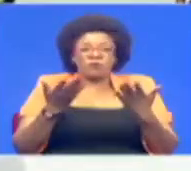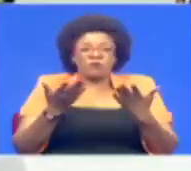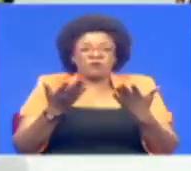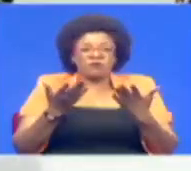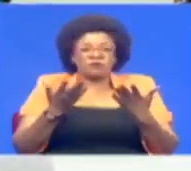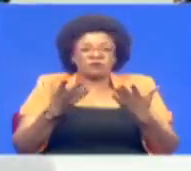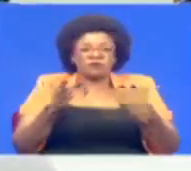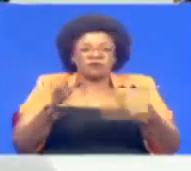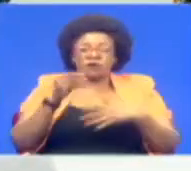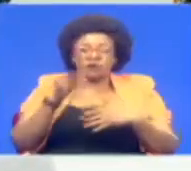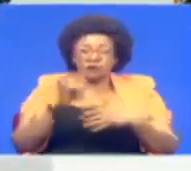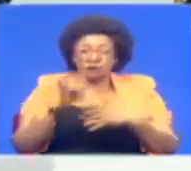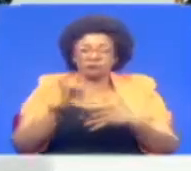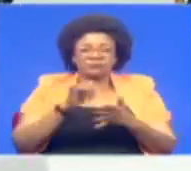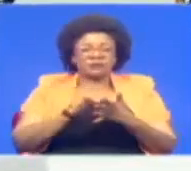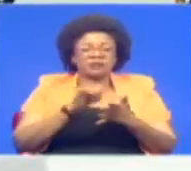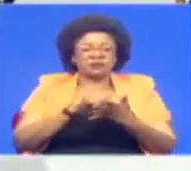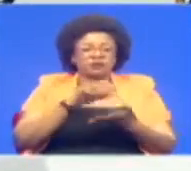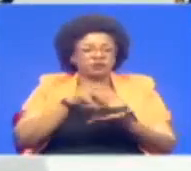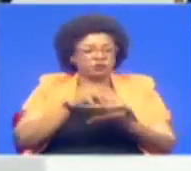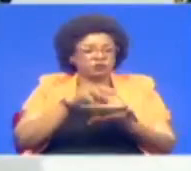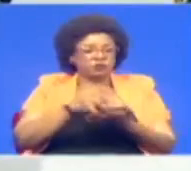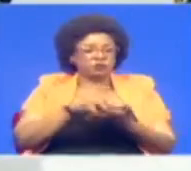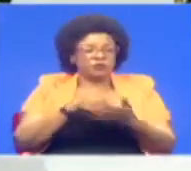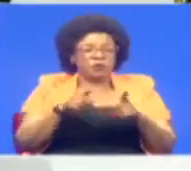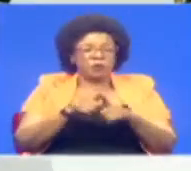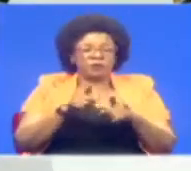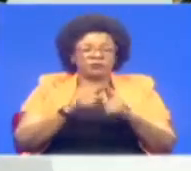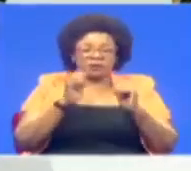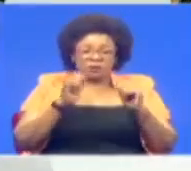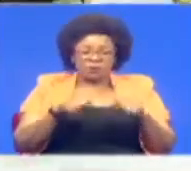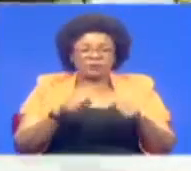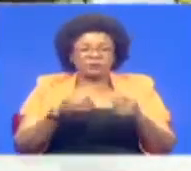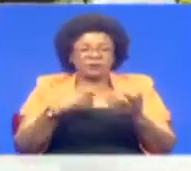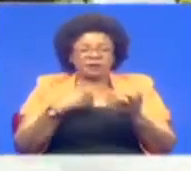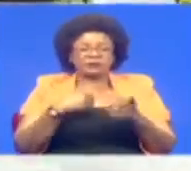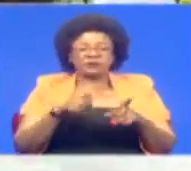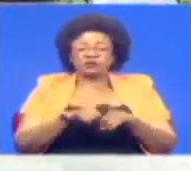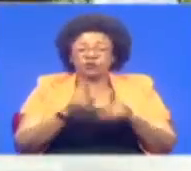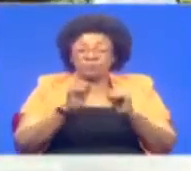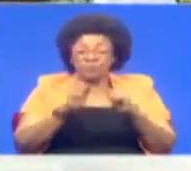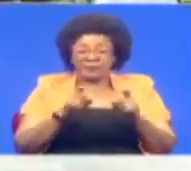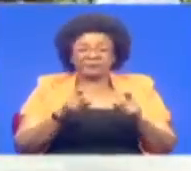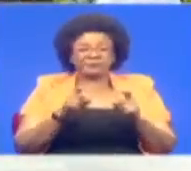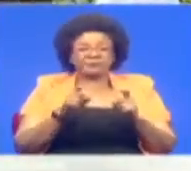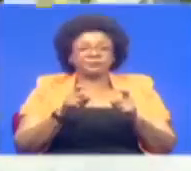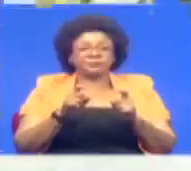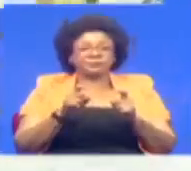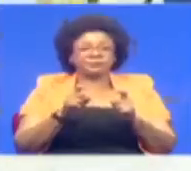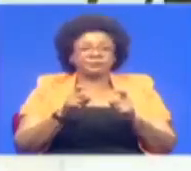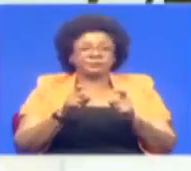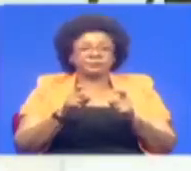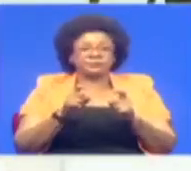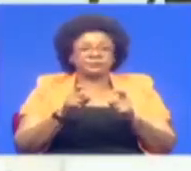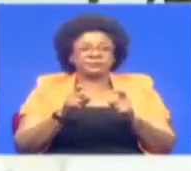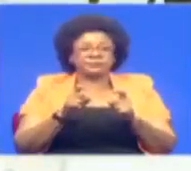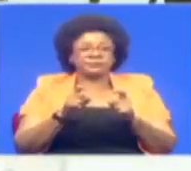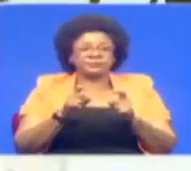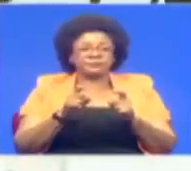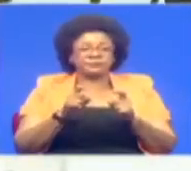very well that the situation is not good as it should be. We are a tourist country. We are a